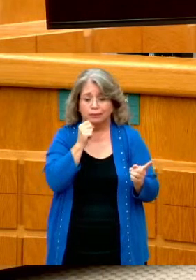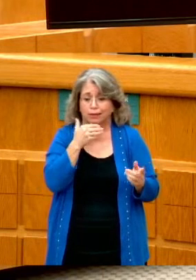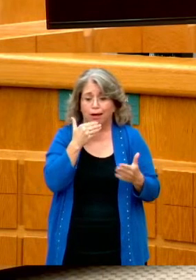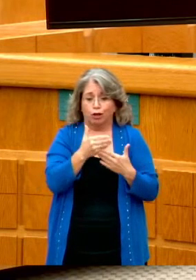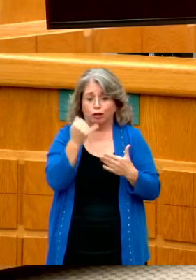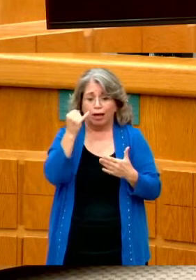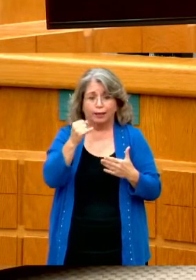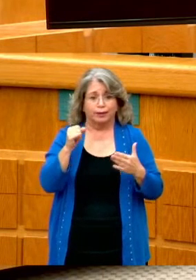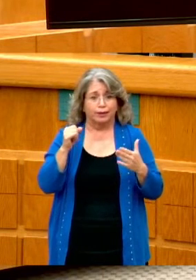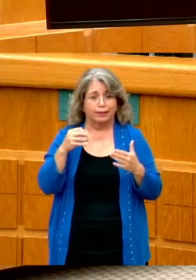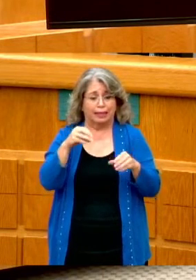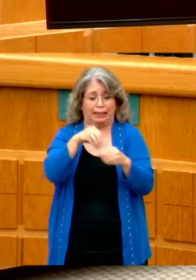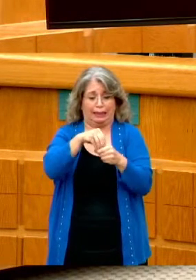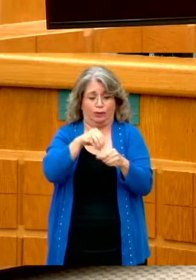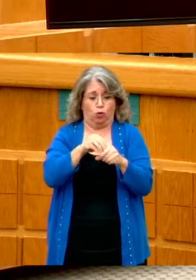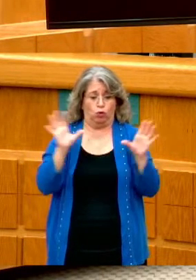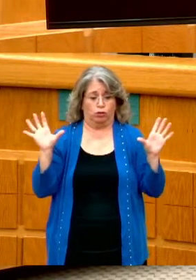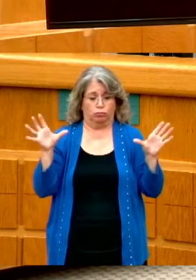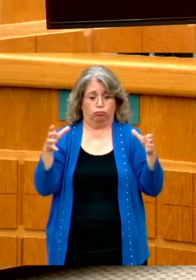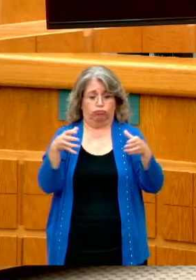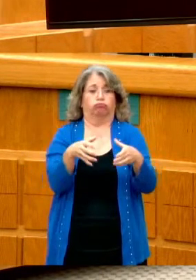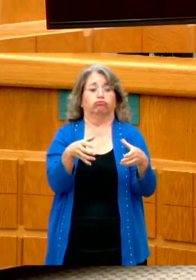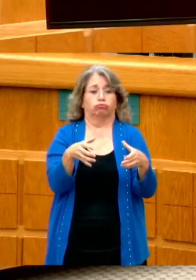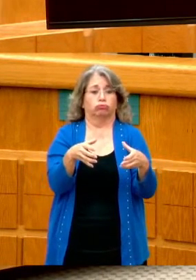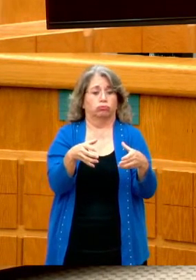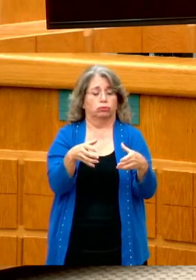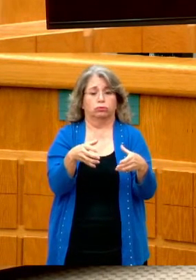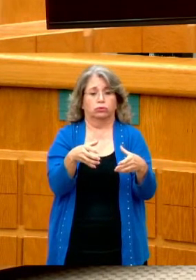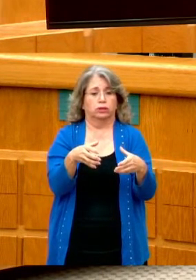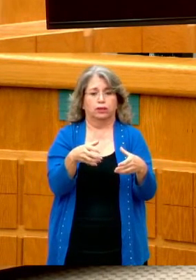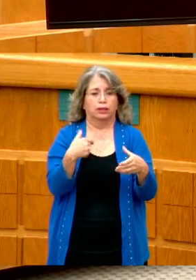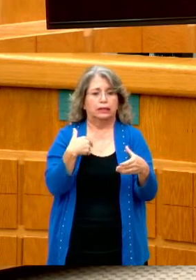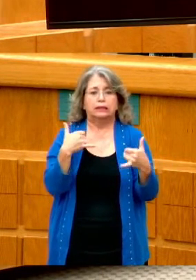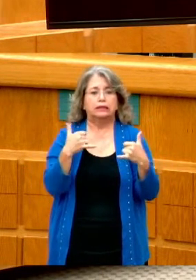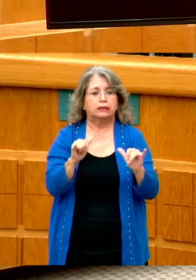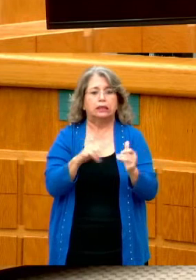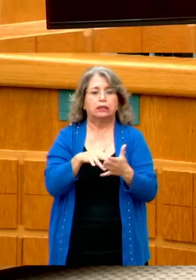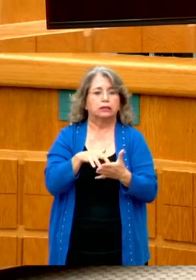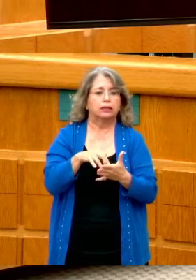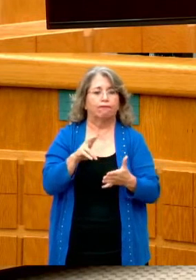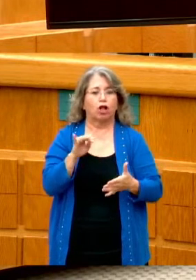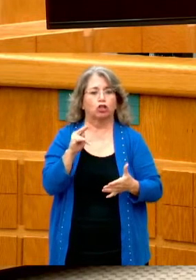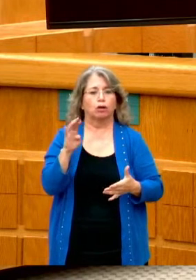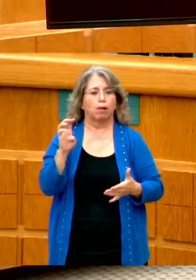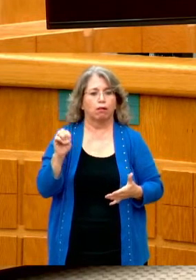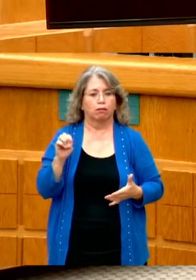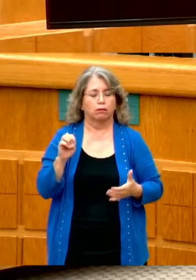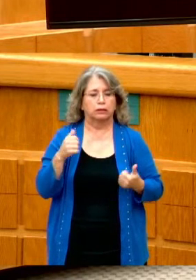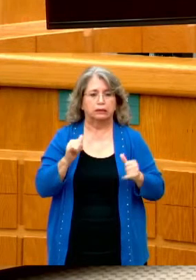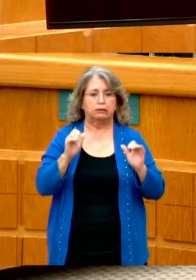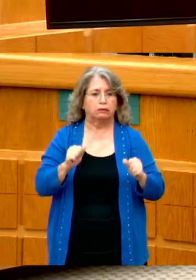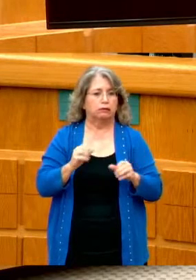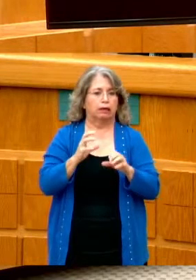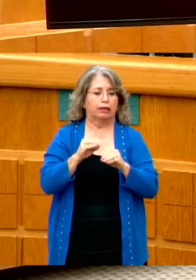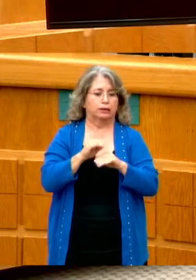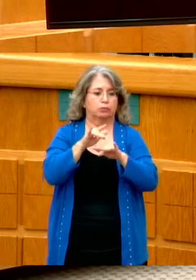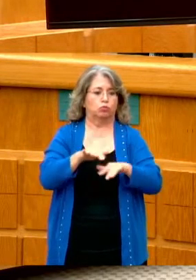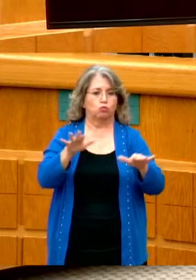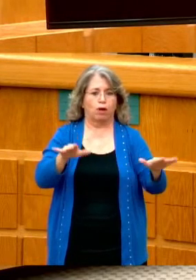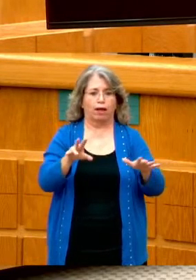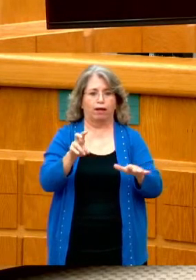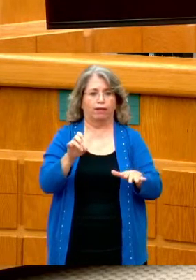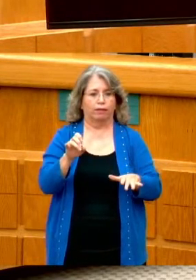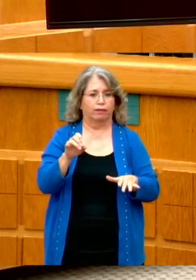numbers indoors right now when we're so vulnerable. So all these defensive measures will protect us from spreading the